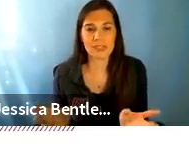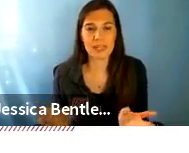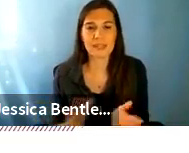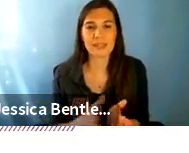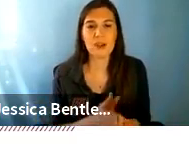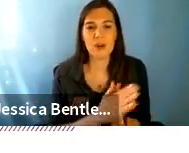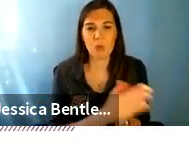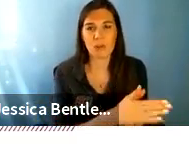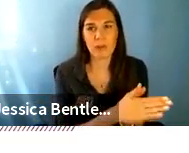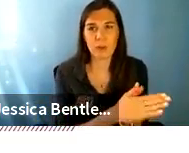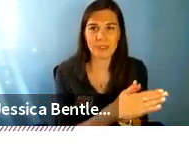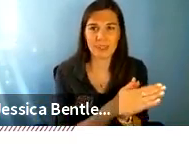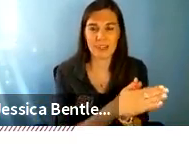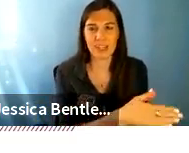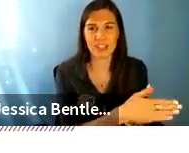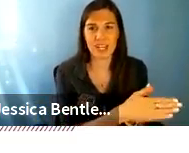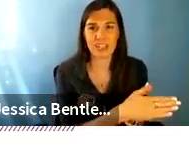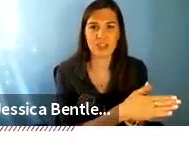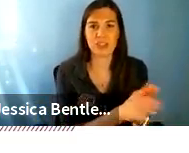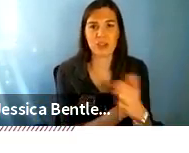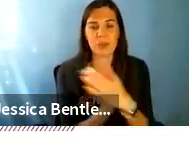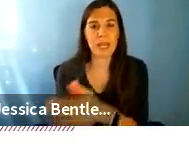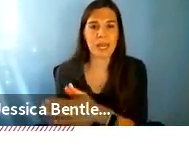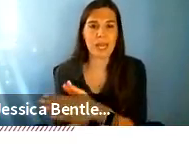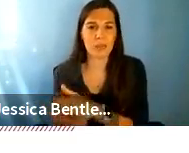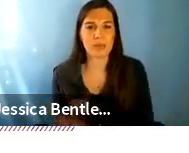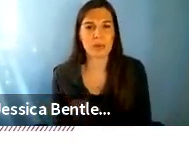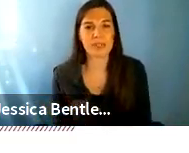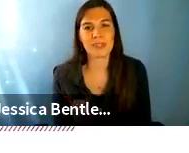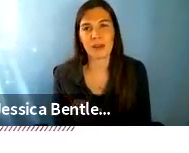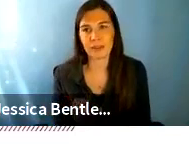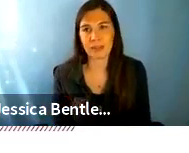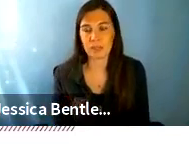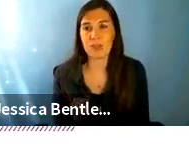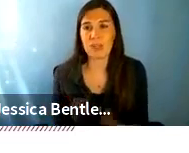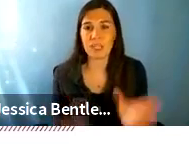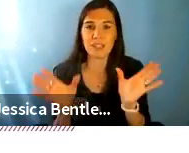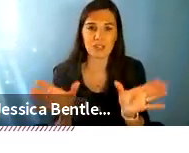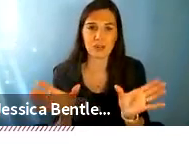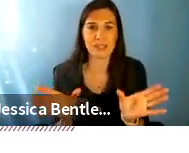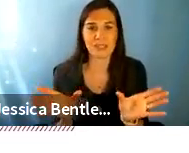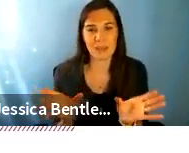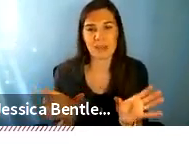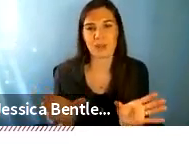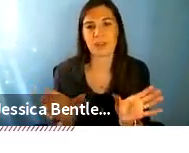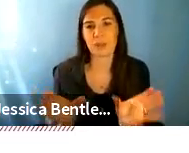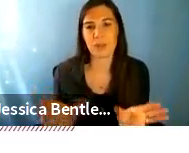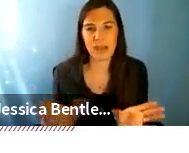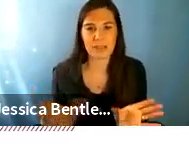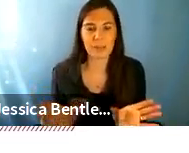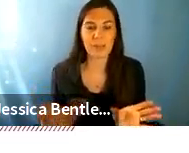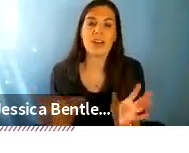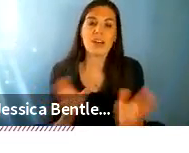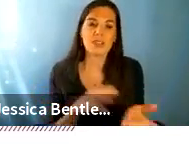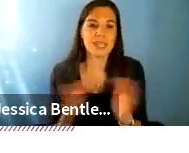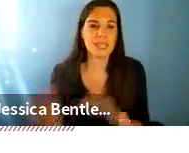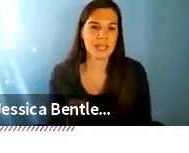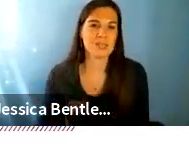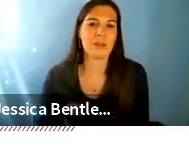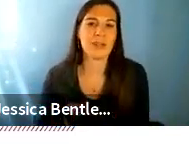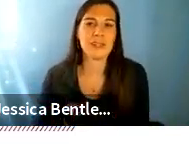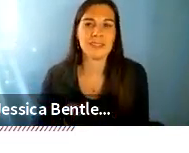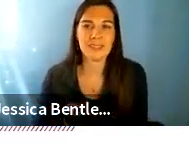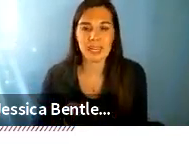different settings, one focusing on educational interpreting and one focusing on the community during the time that they're on their practicum, so they